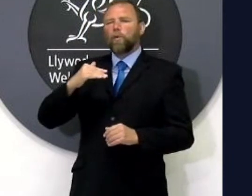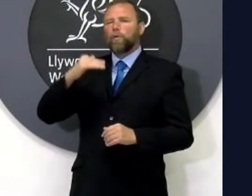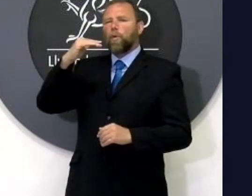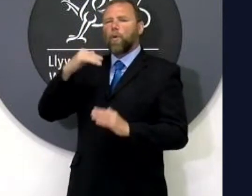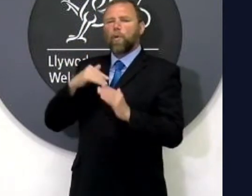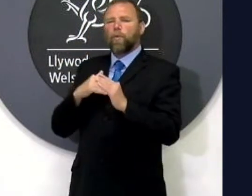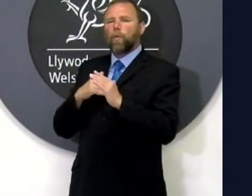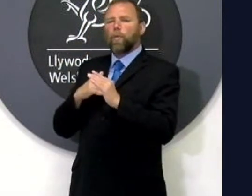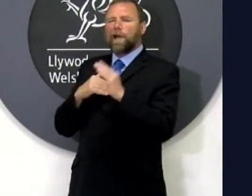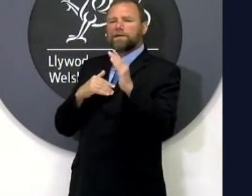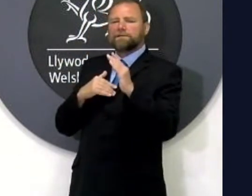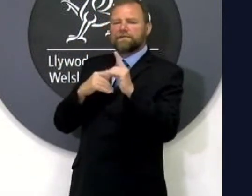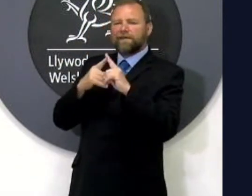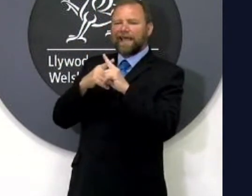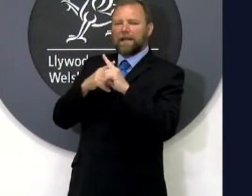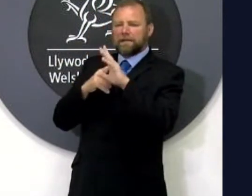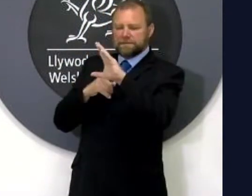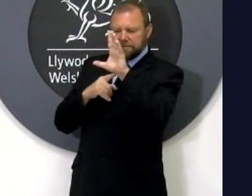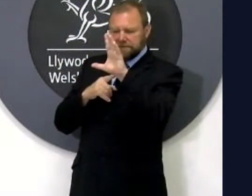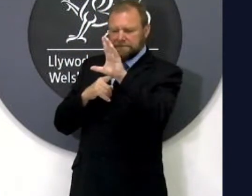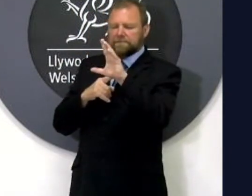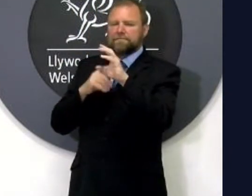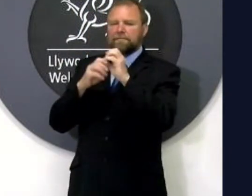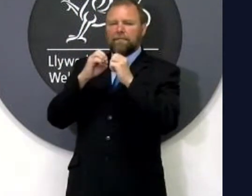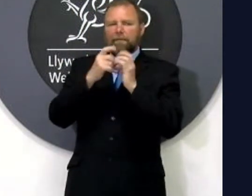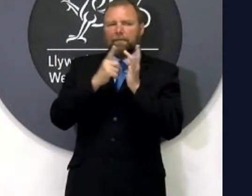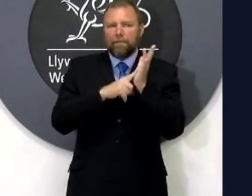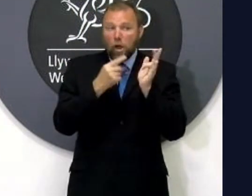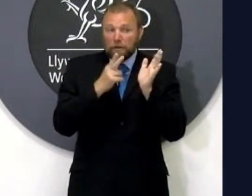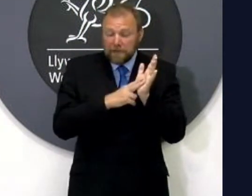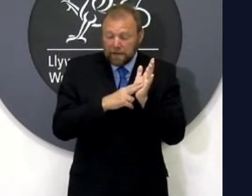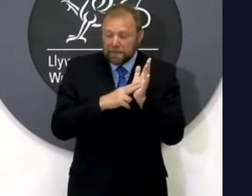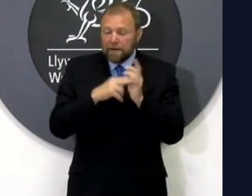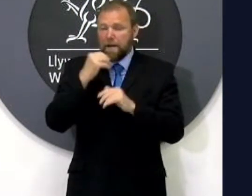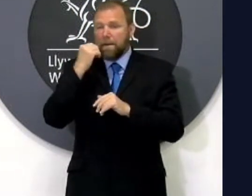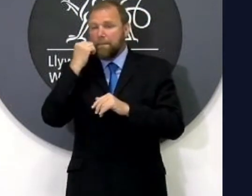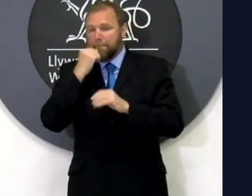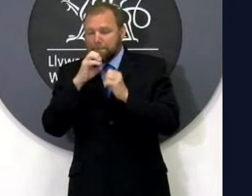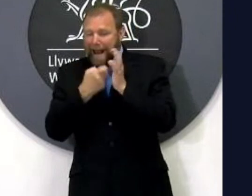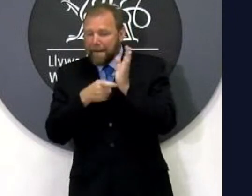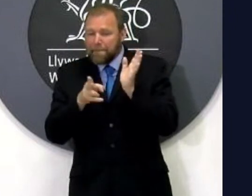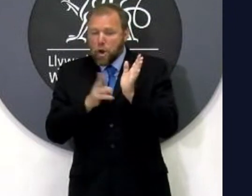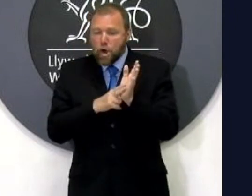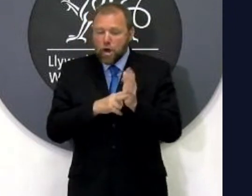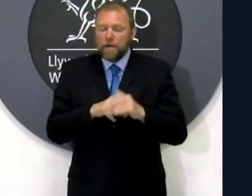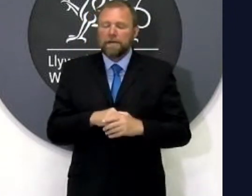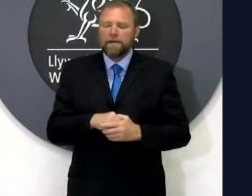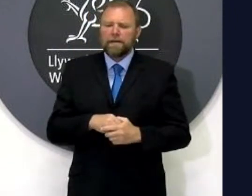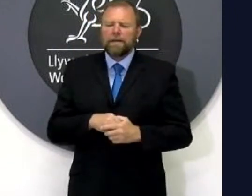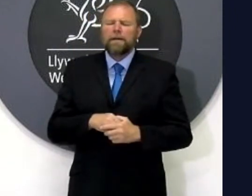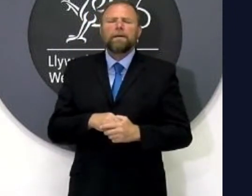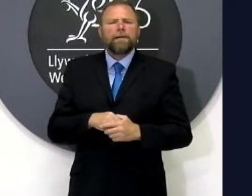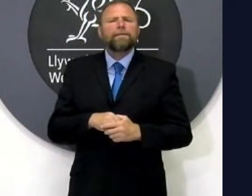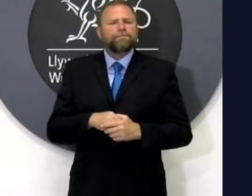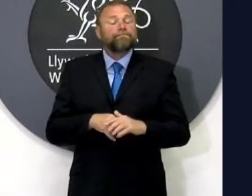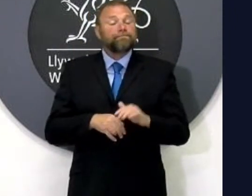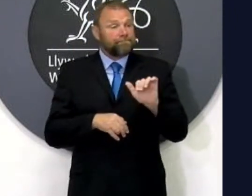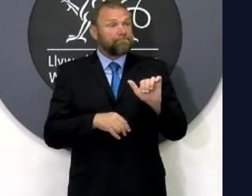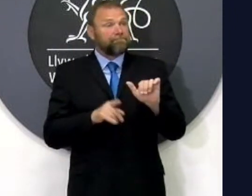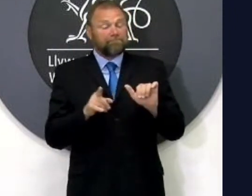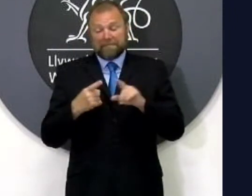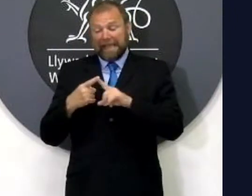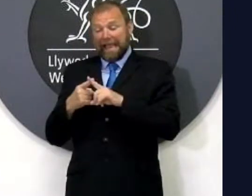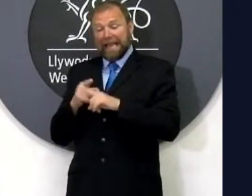general, and Bolton, Blackburn in particular, they clearly are hotspots in